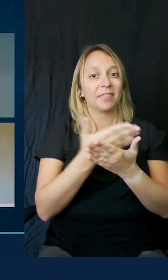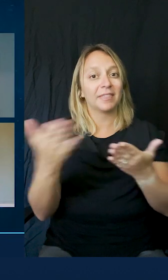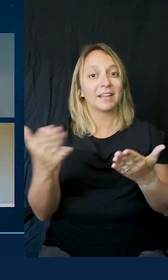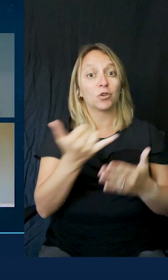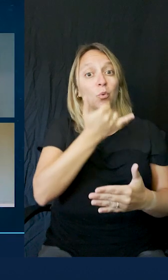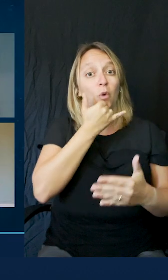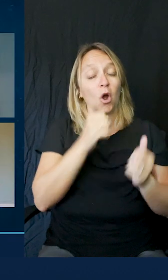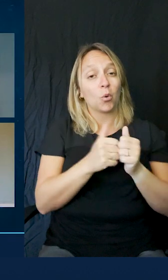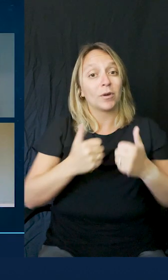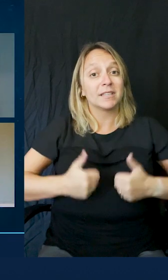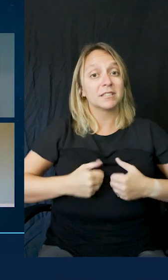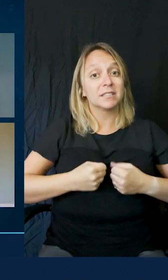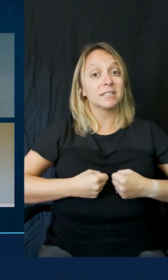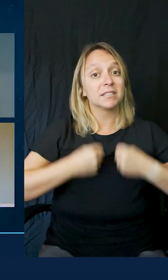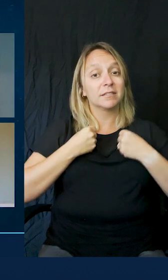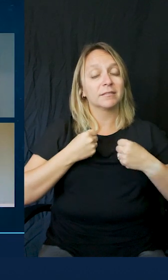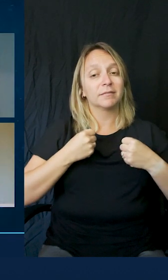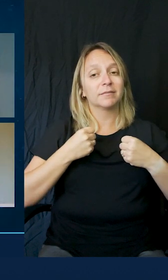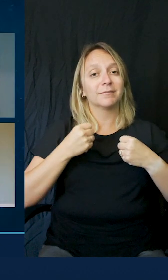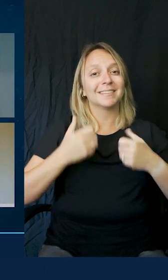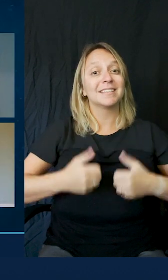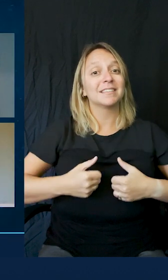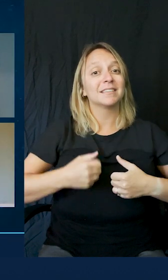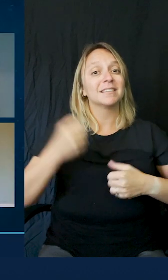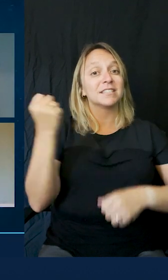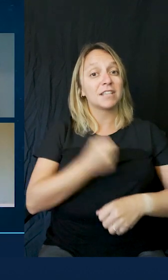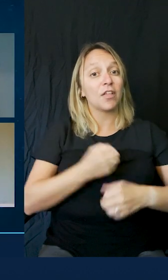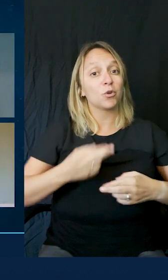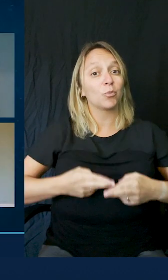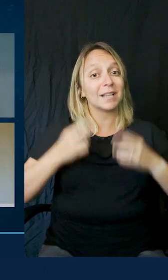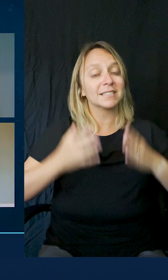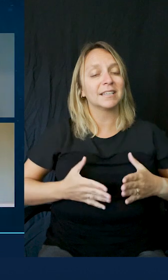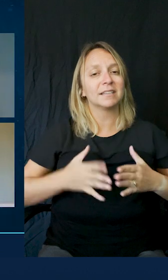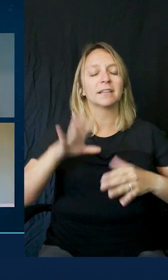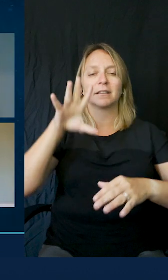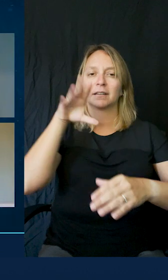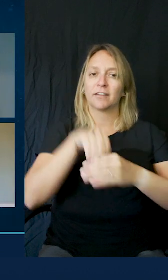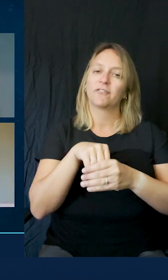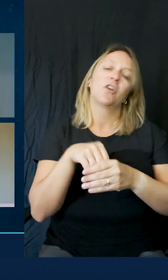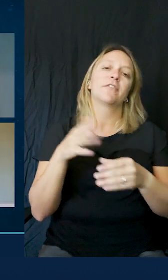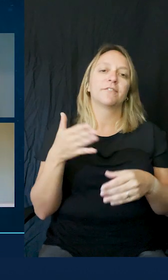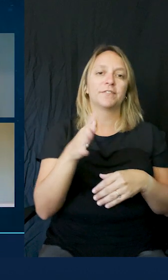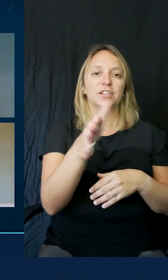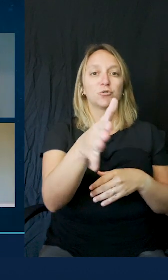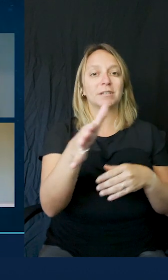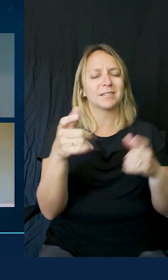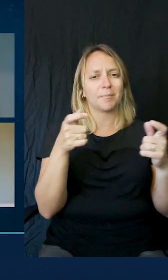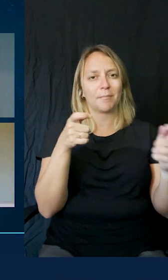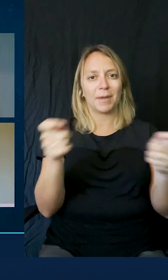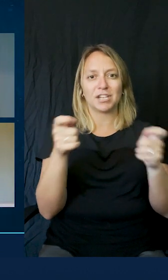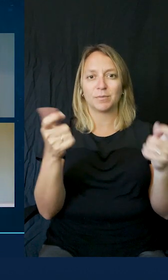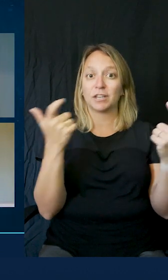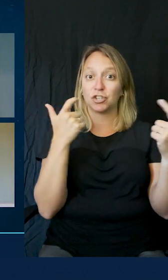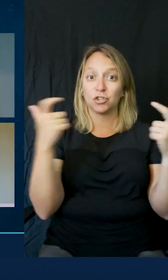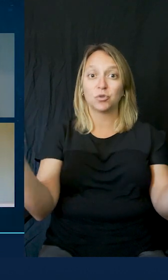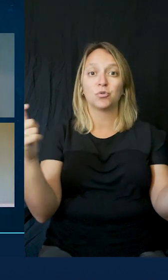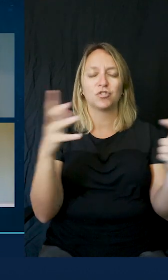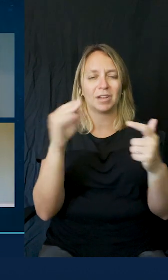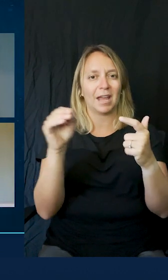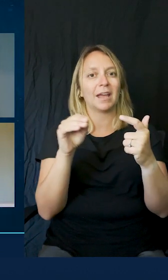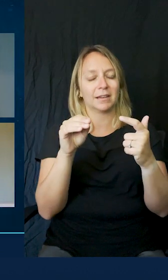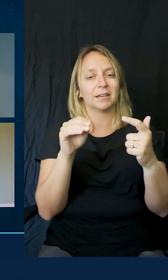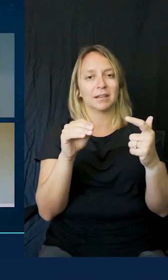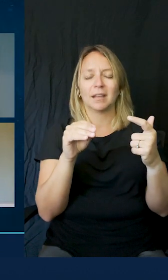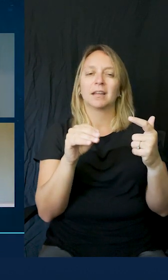Southern residents and ways that people can get involved. Getting involved with fisheries management is a huge one, as well as breaching dams that are